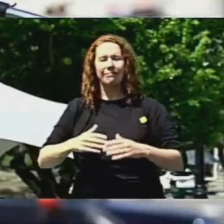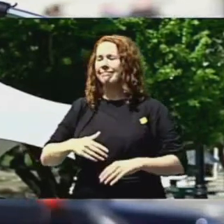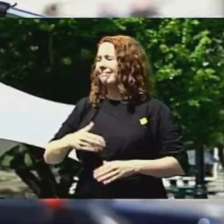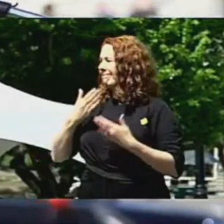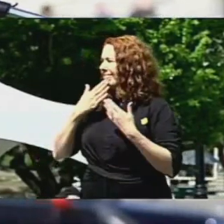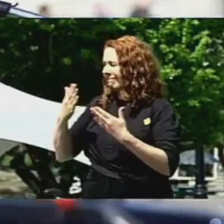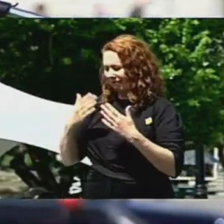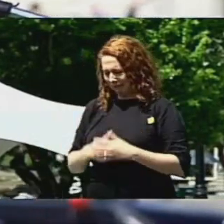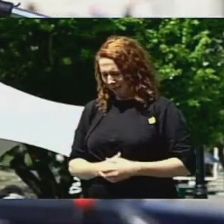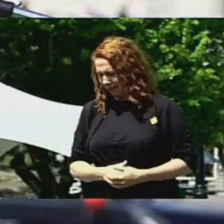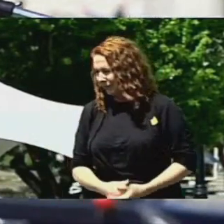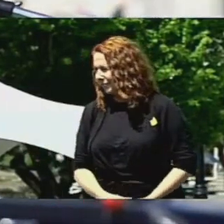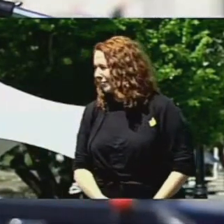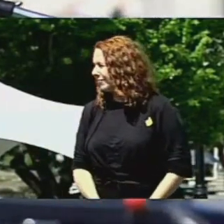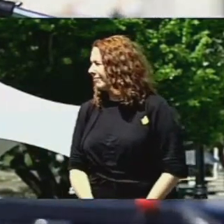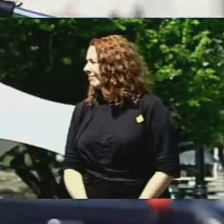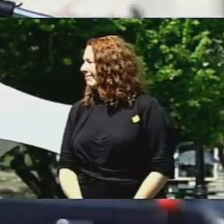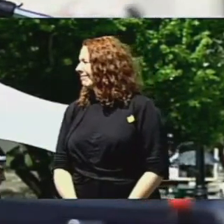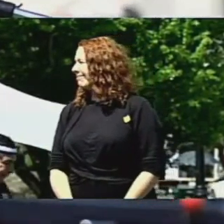Yahuelapten.